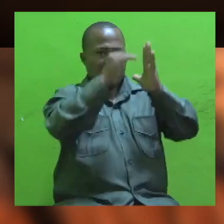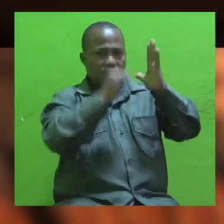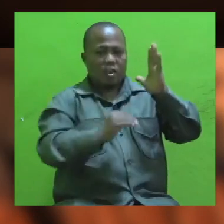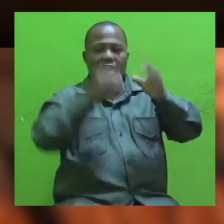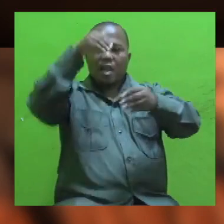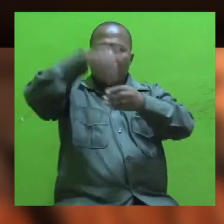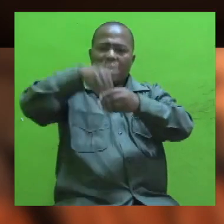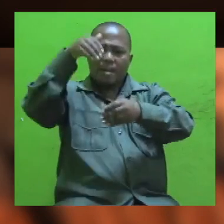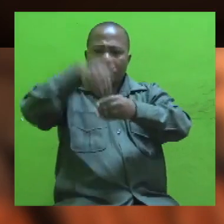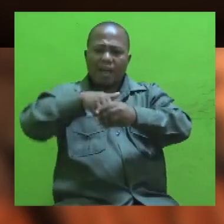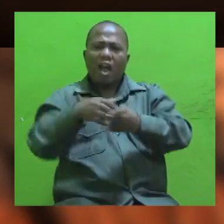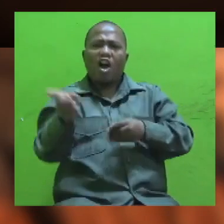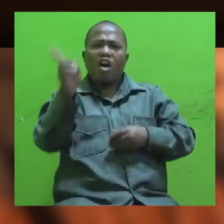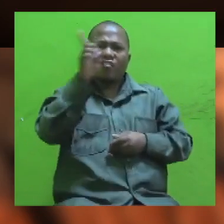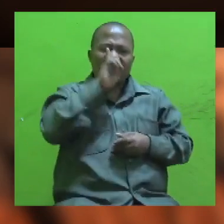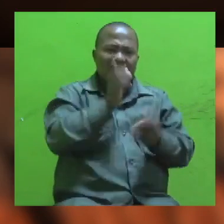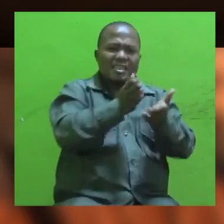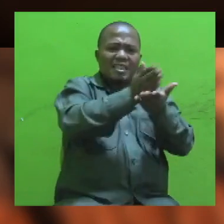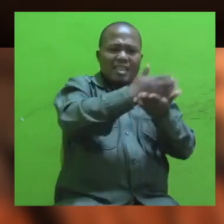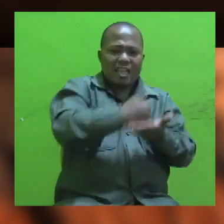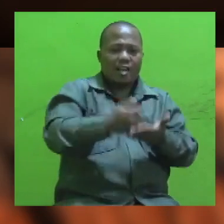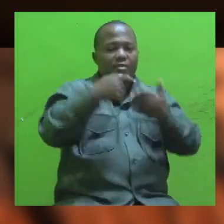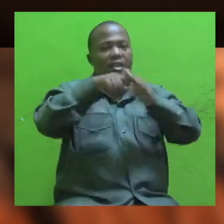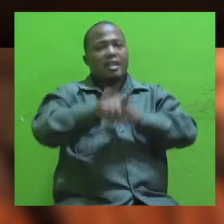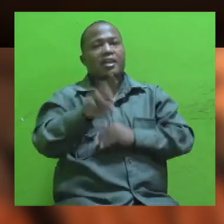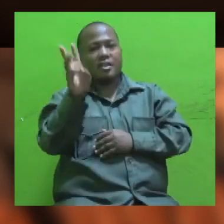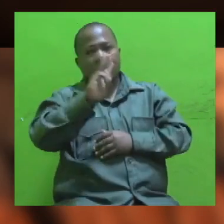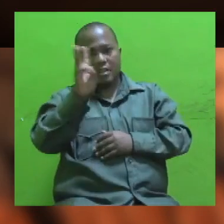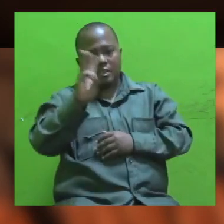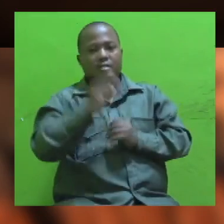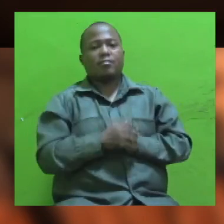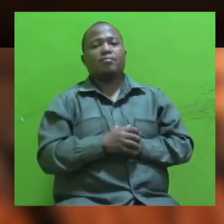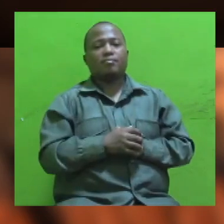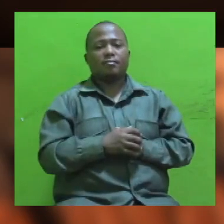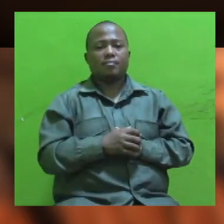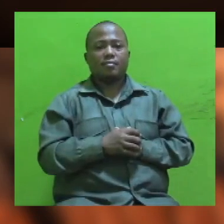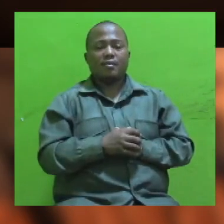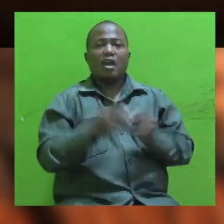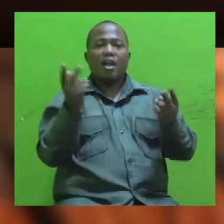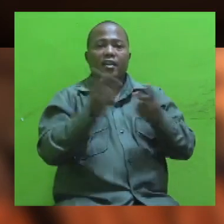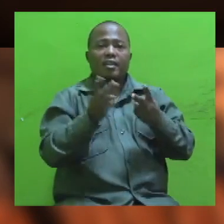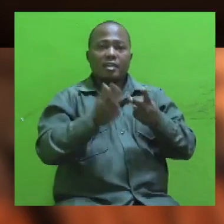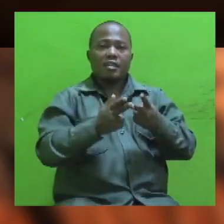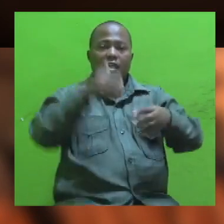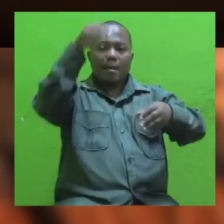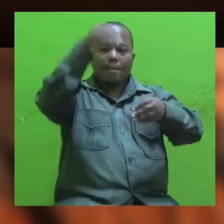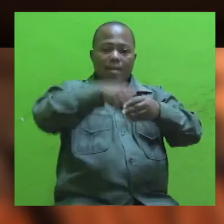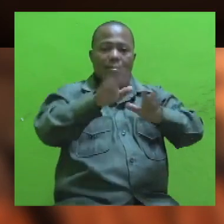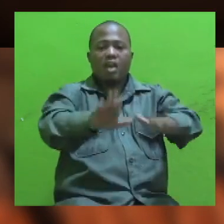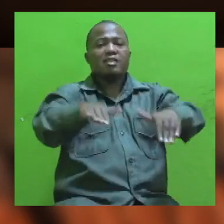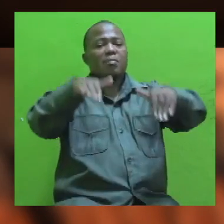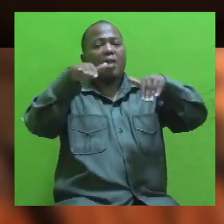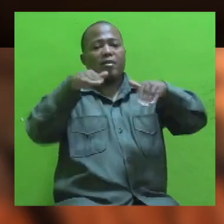each ward from the district. Another important member under the district is the member of parliament from the constituencies